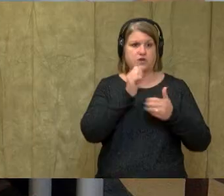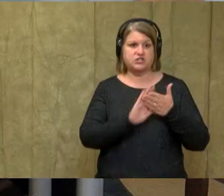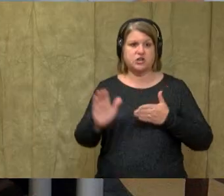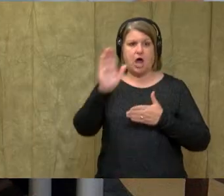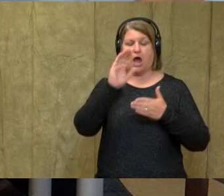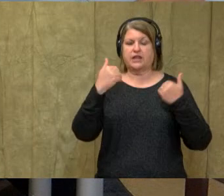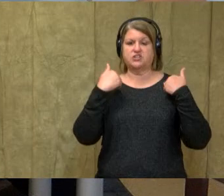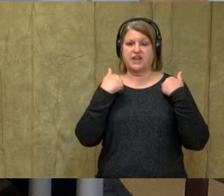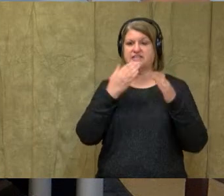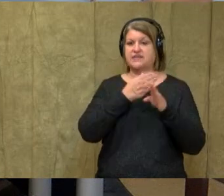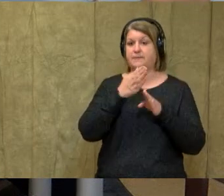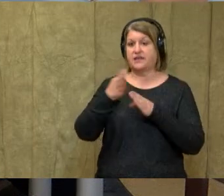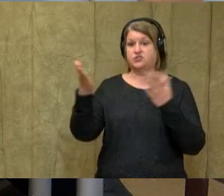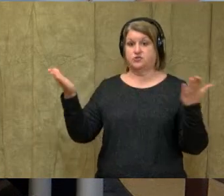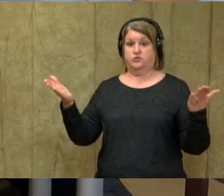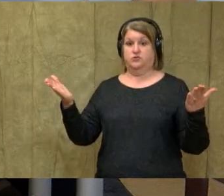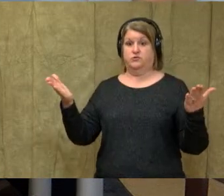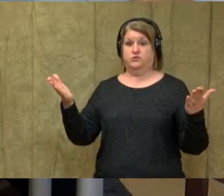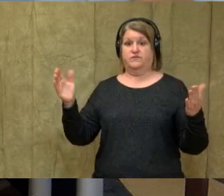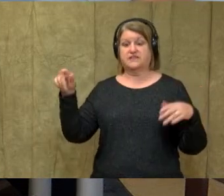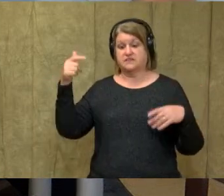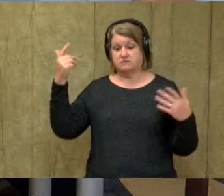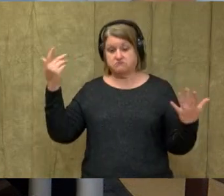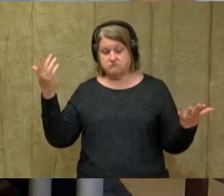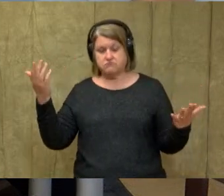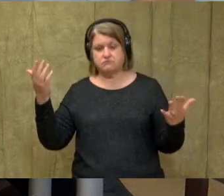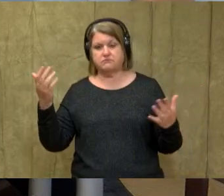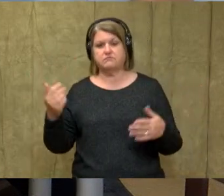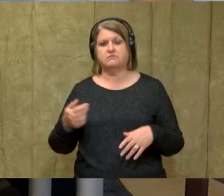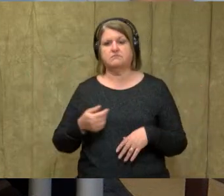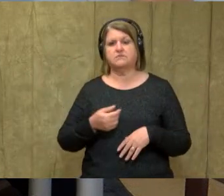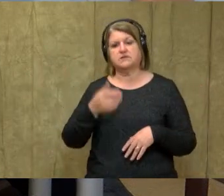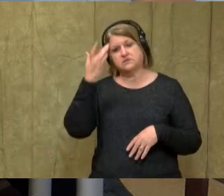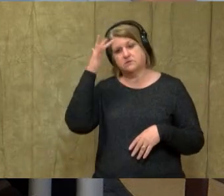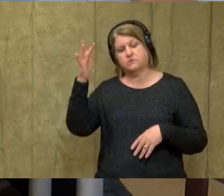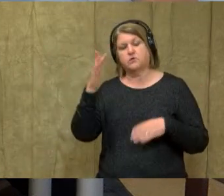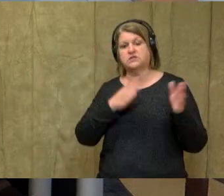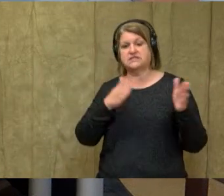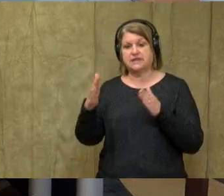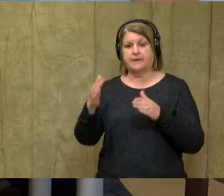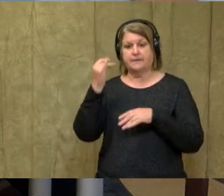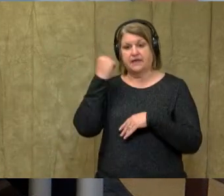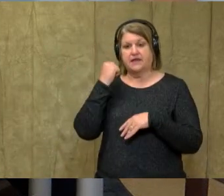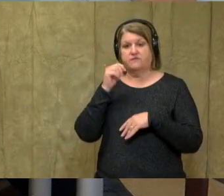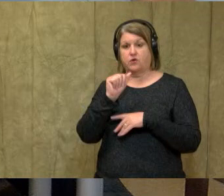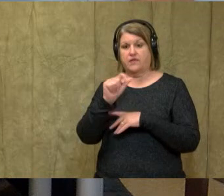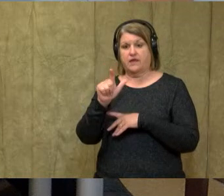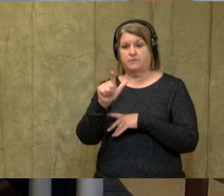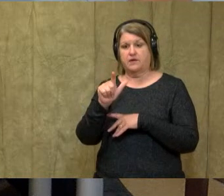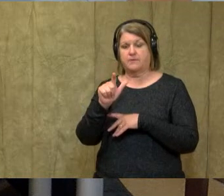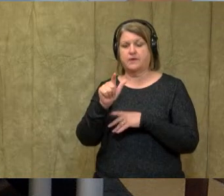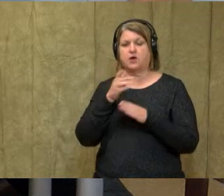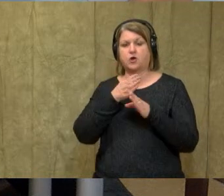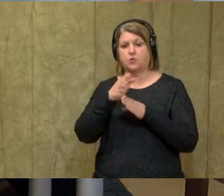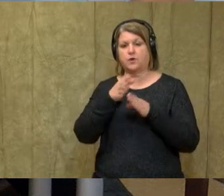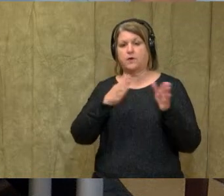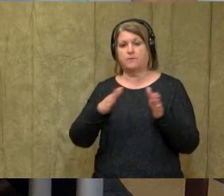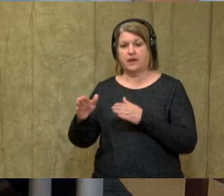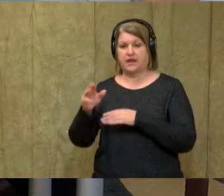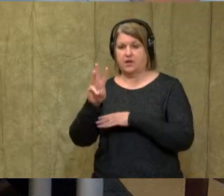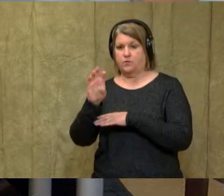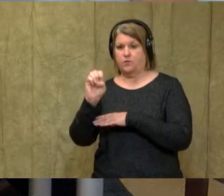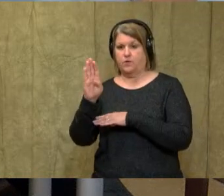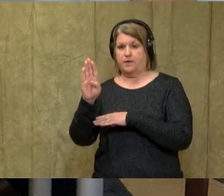next logical step. Once you know what you're interested in, and you're especially if you are at the Alabama Career Planning website, you log in with